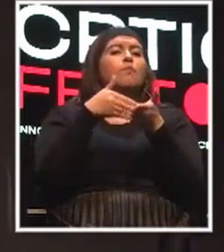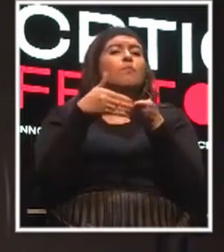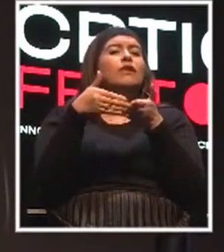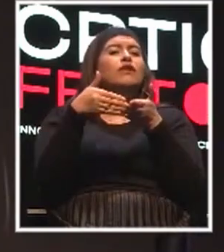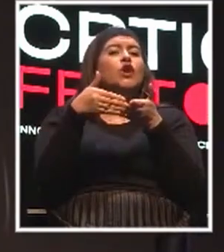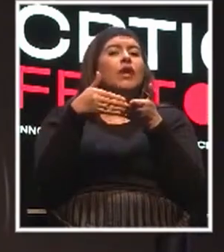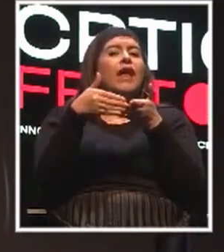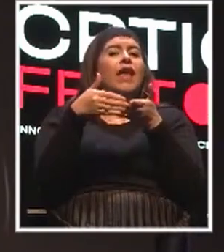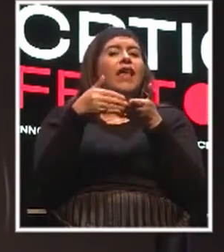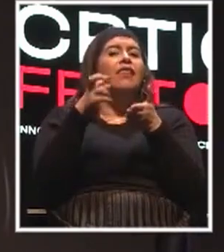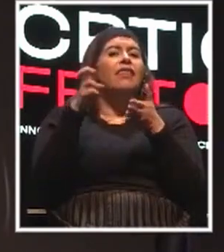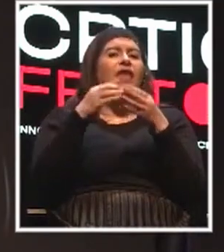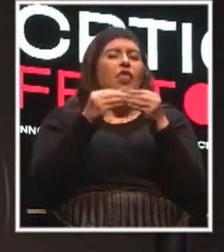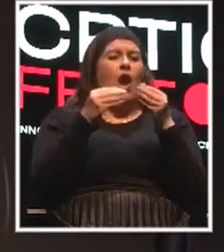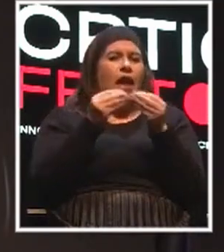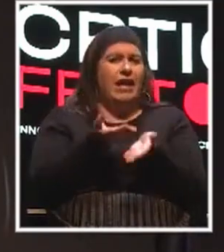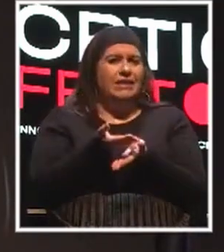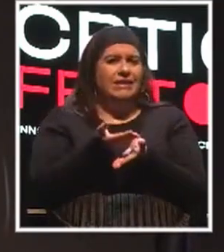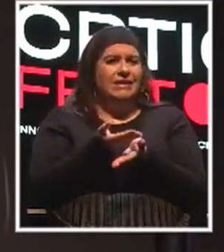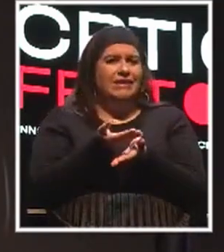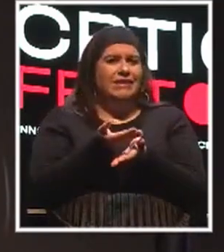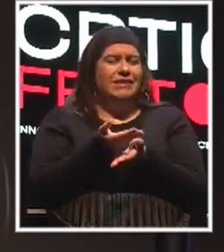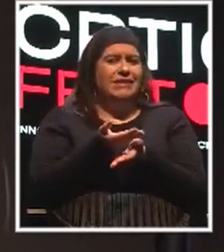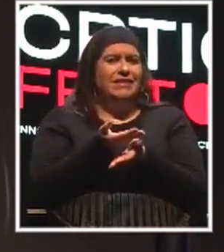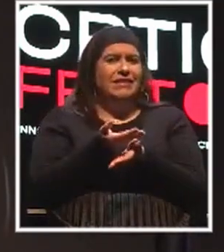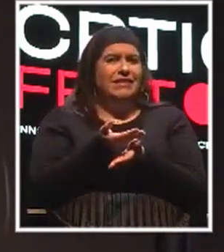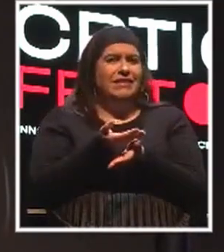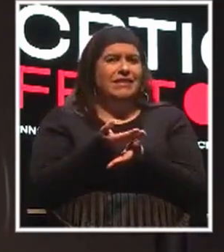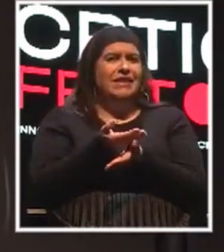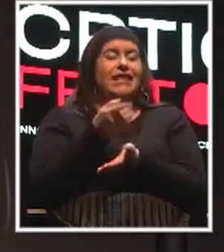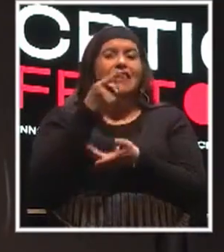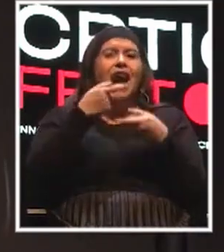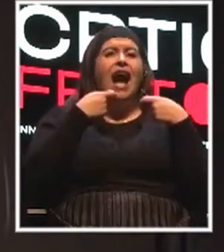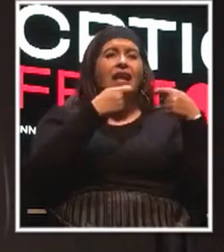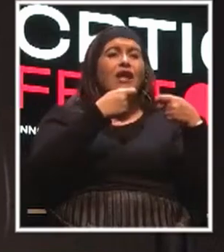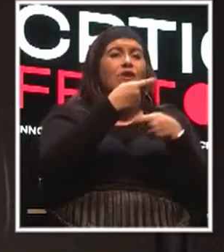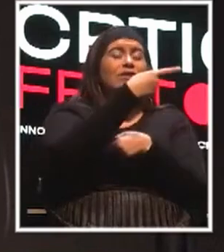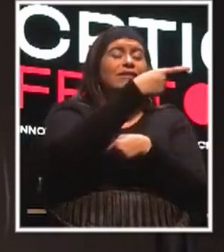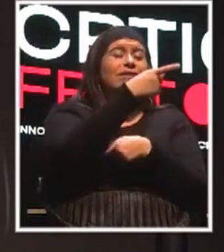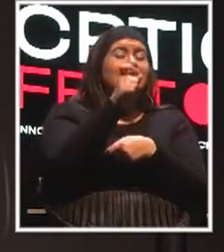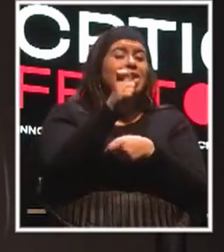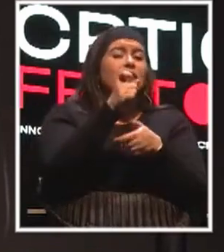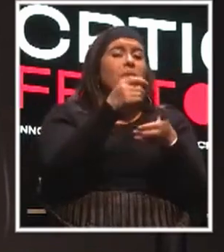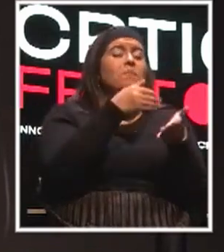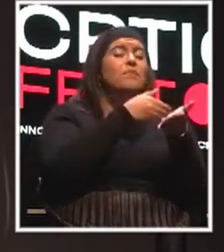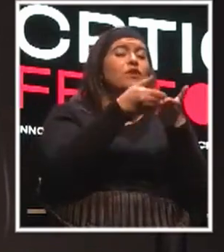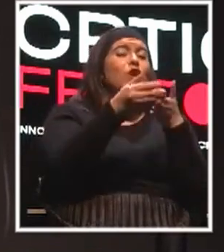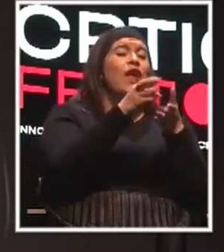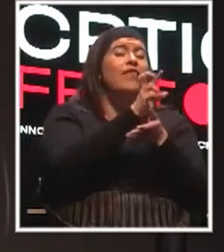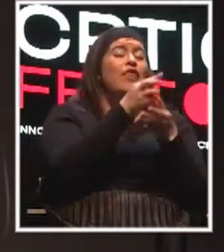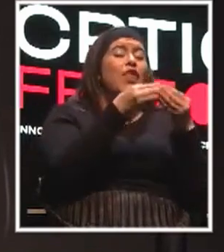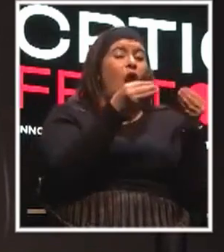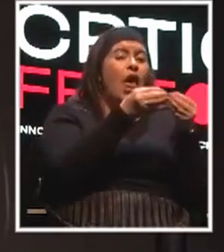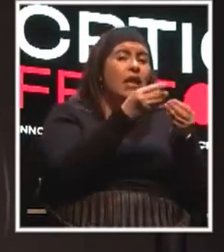So they were spending over $100 million a year making it by the end, not in the beginning. But how do you do